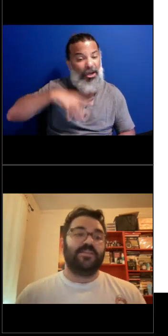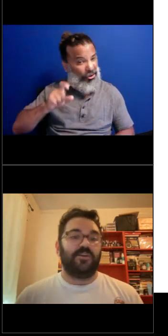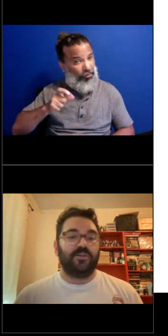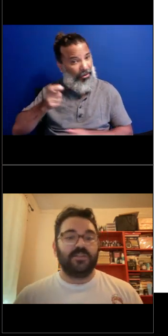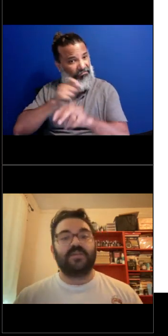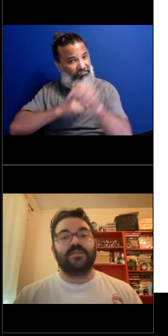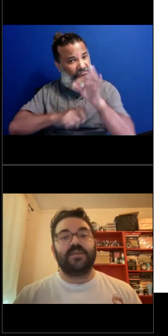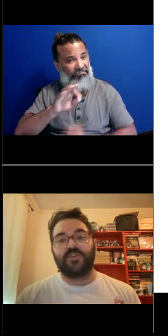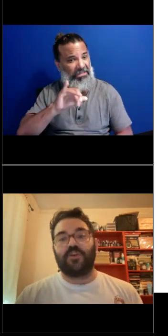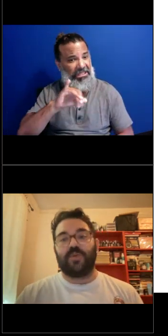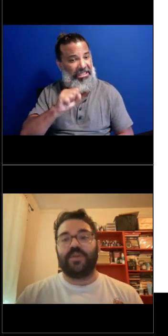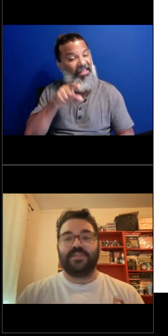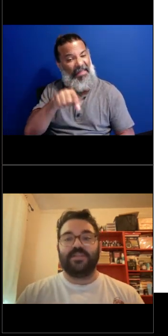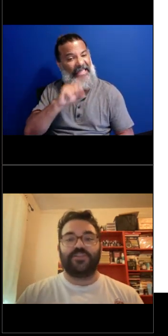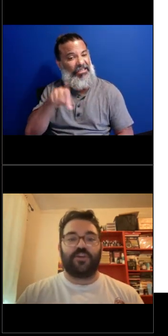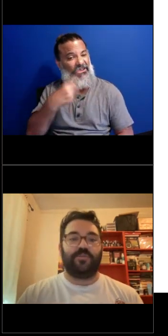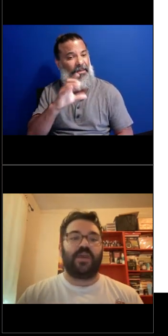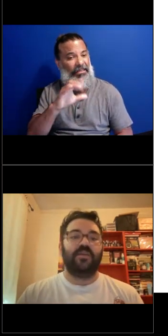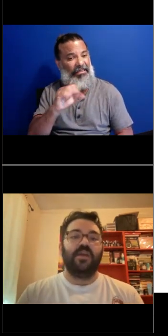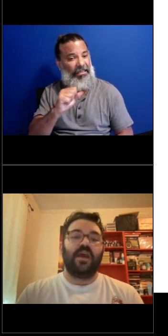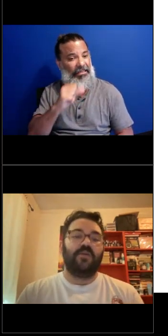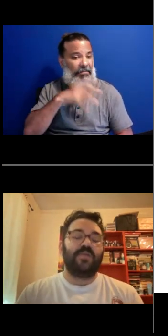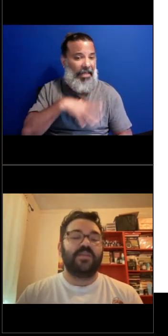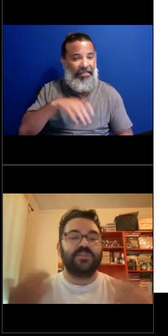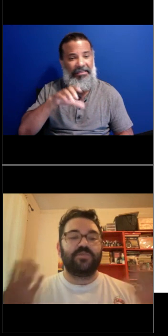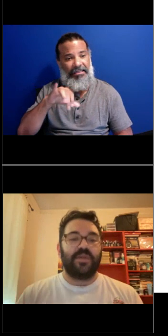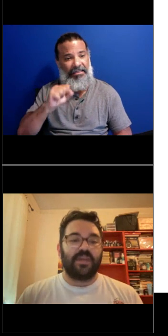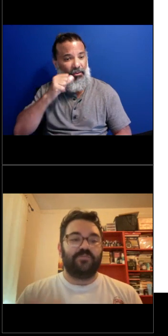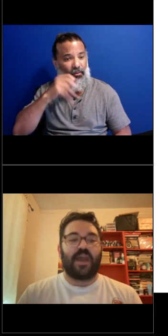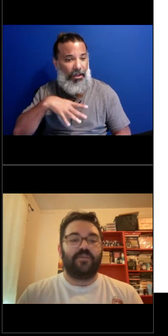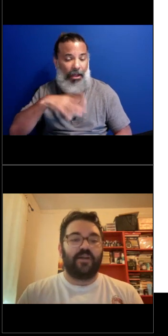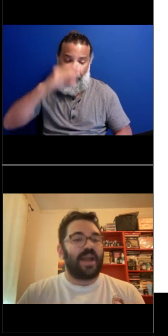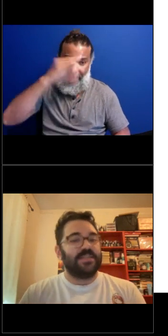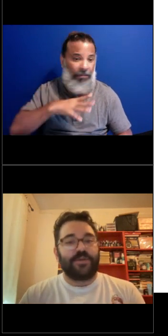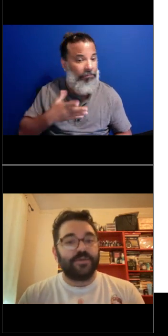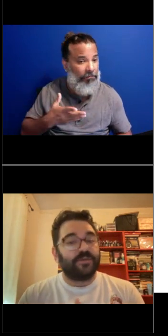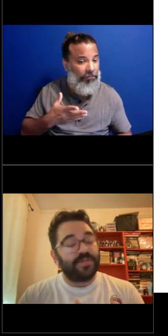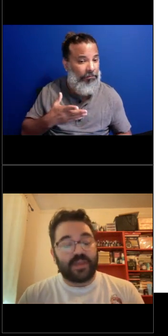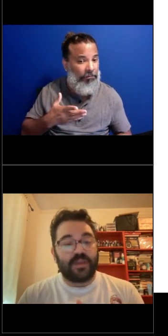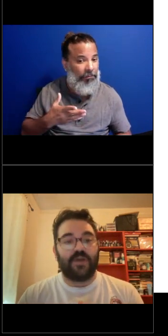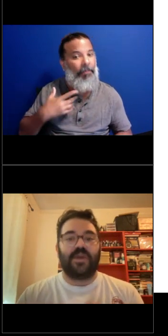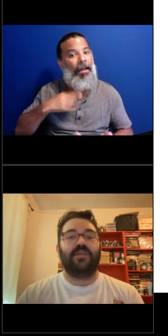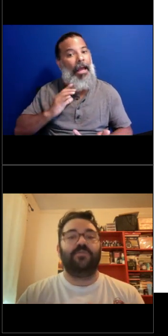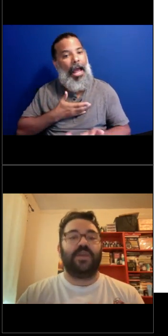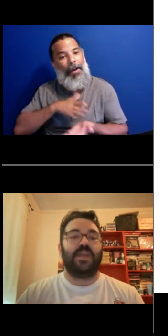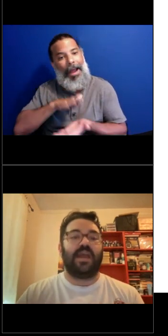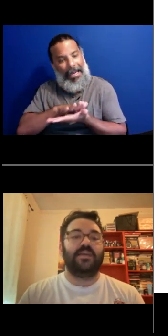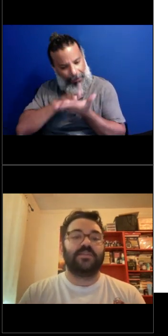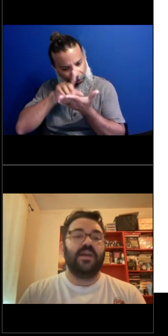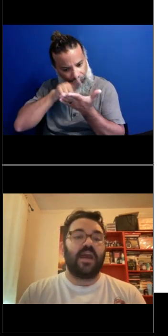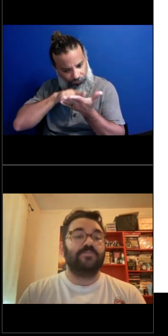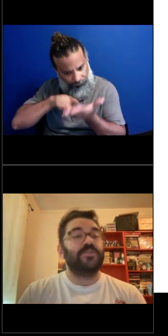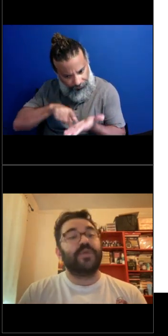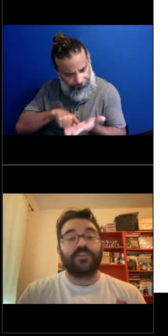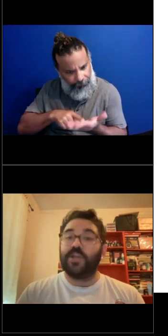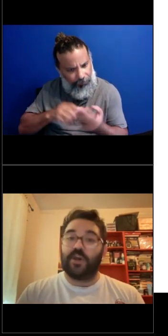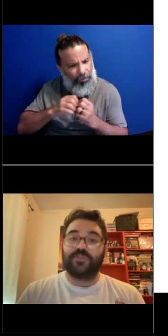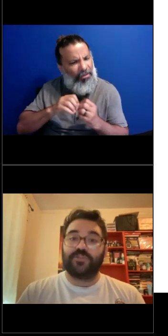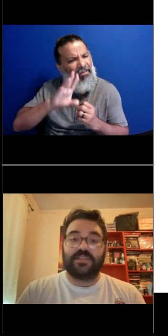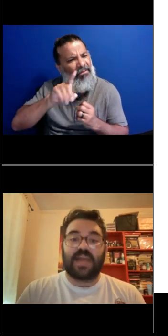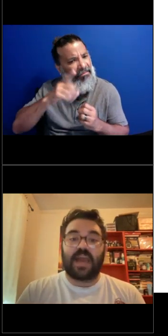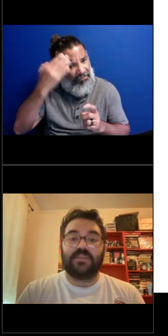and say this article is about cisgender women and cisgender men? And this is where we can have our academic critical thinking come in, and we can ask, do we